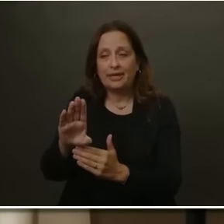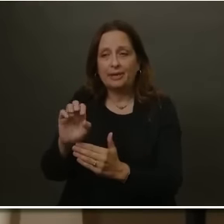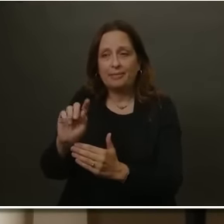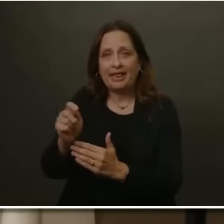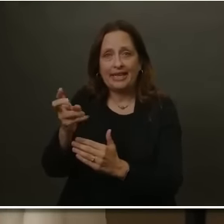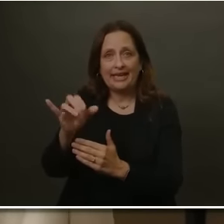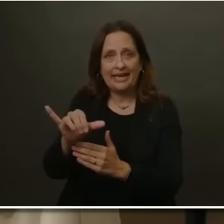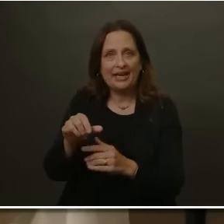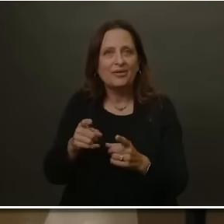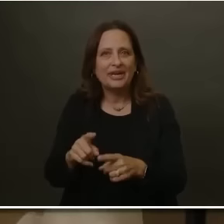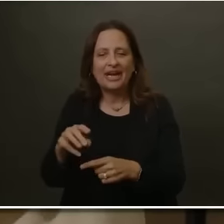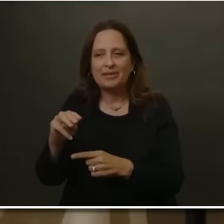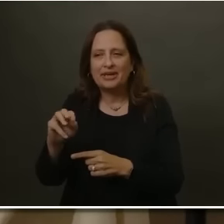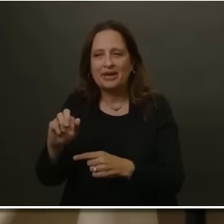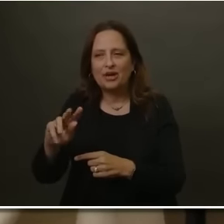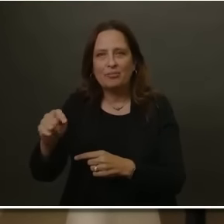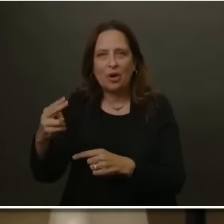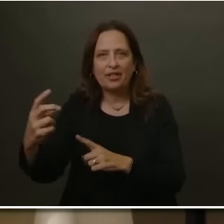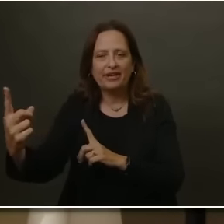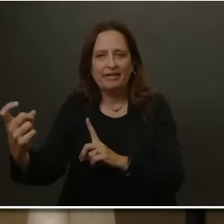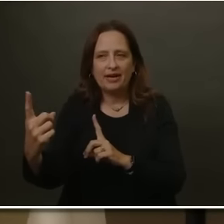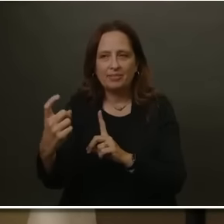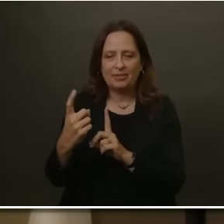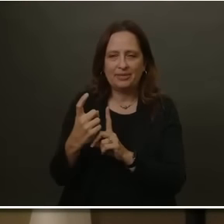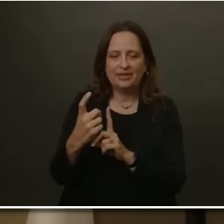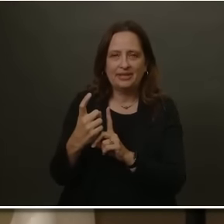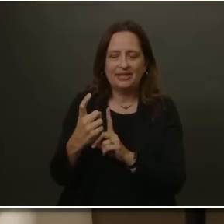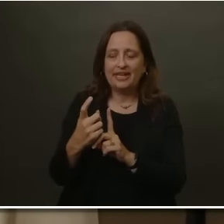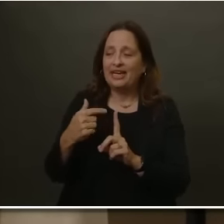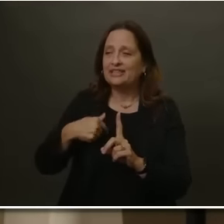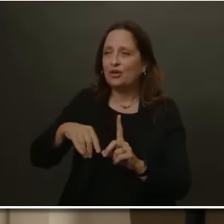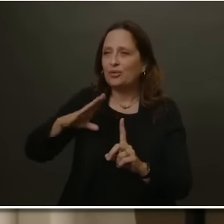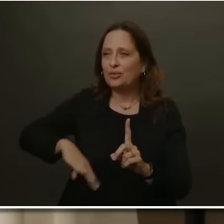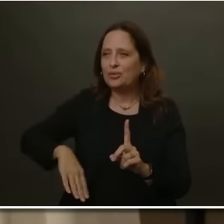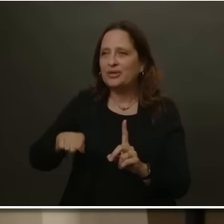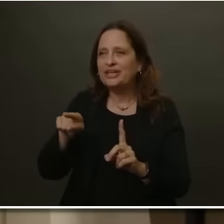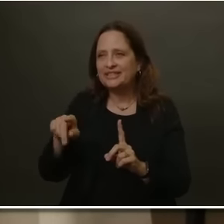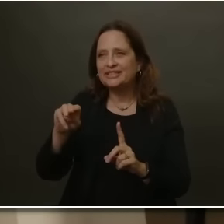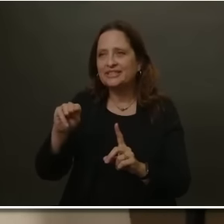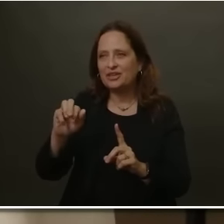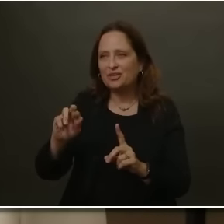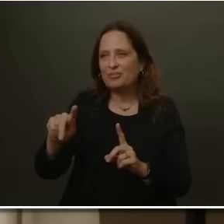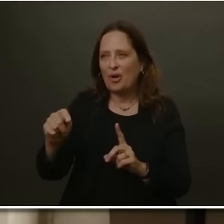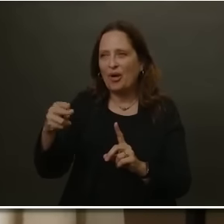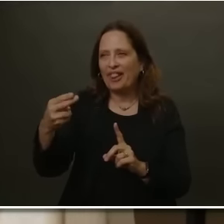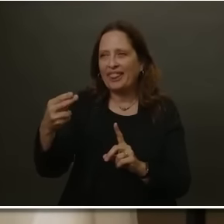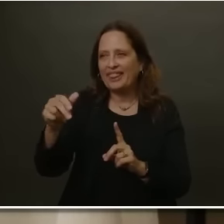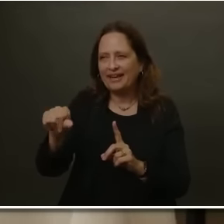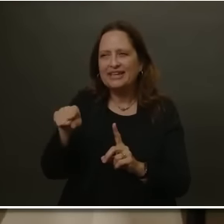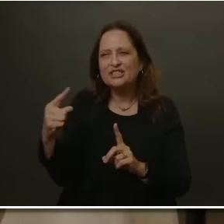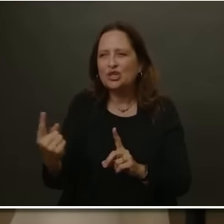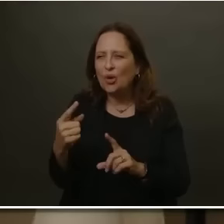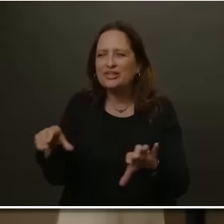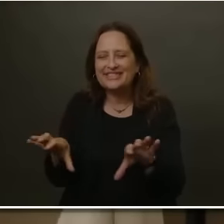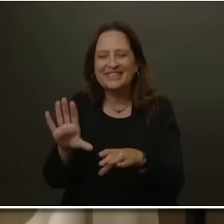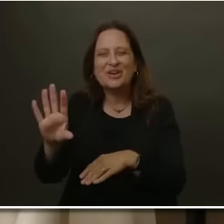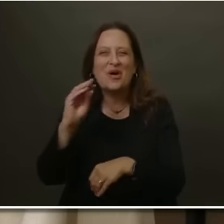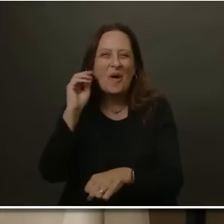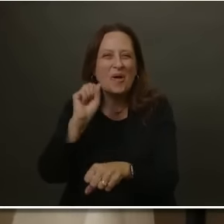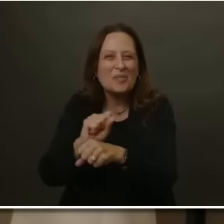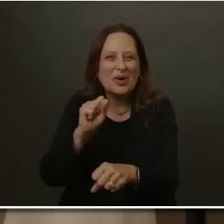only imagine Jesus being relieved and thinking, great, here comes Martha. She's the one who always does her homework. You know, I